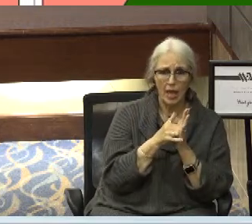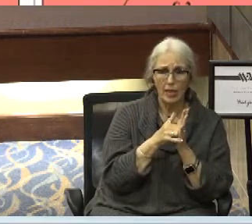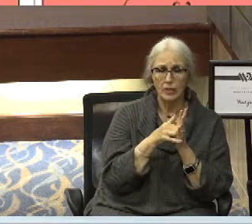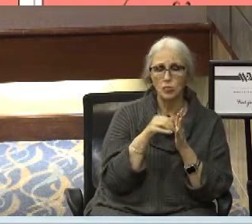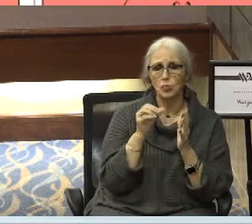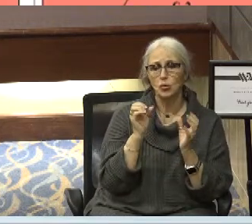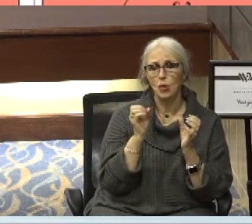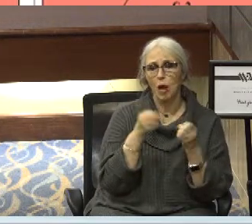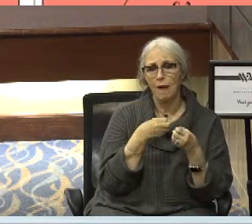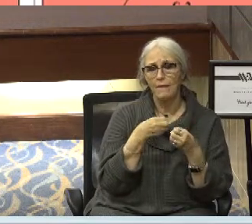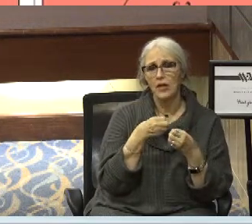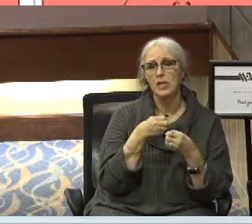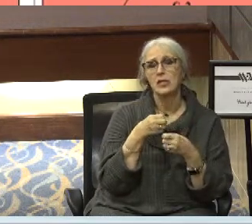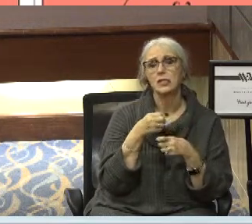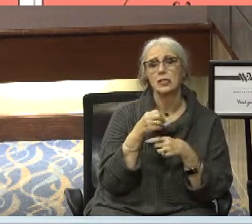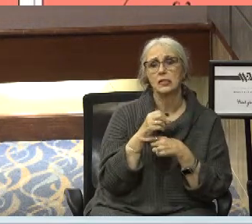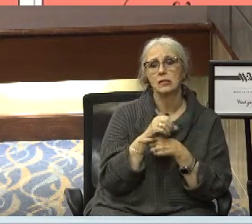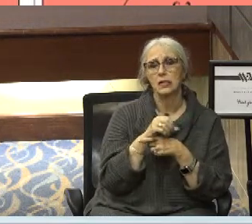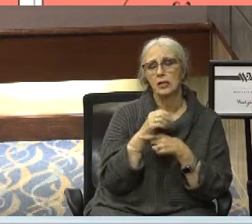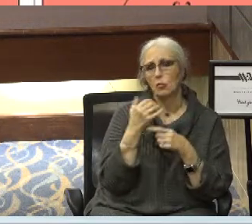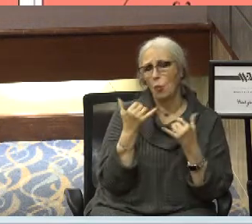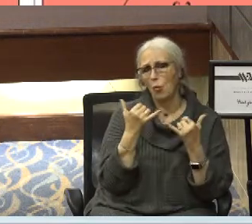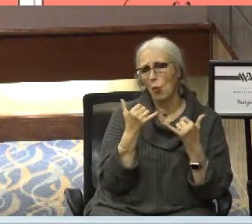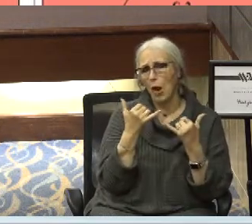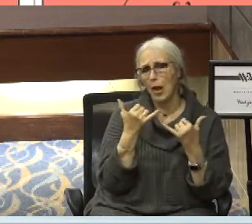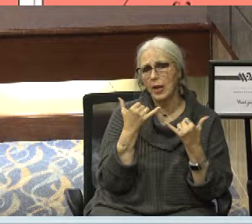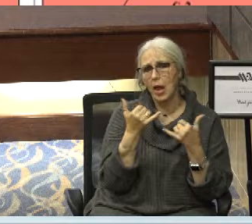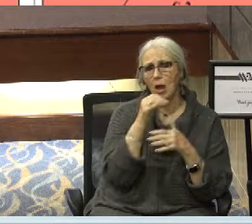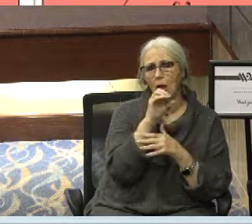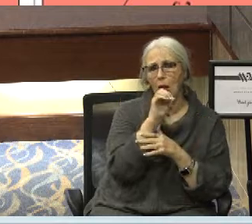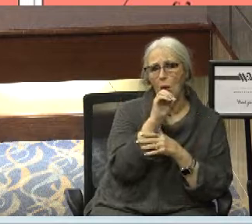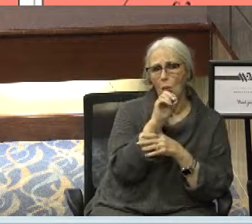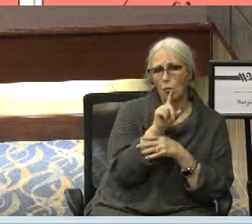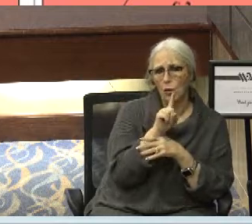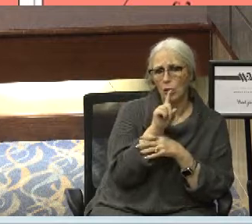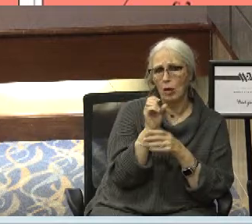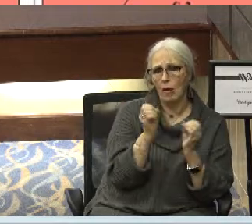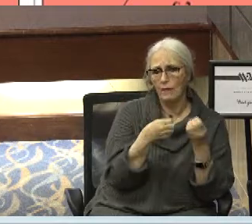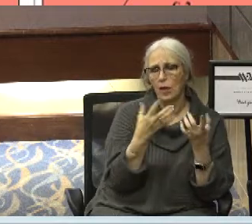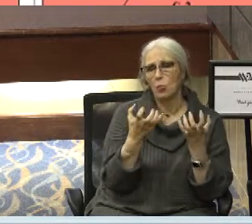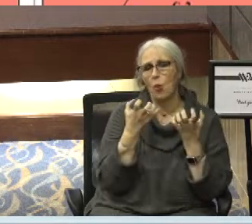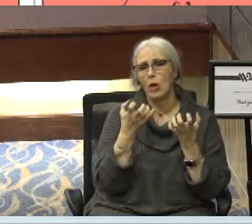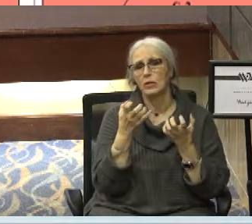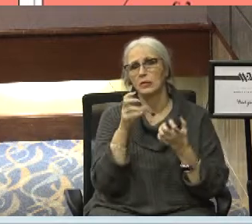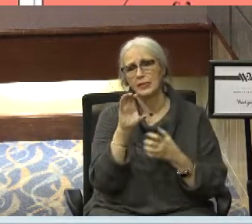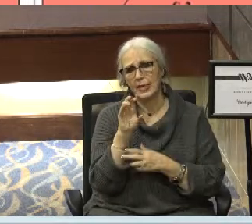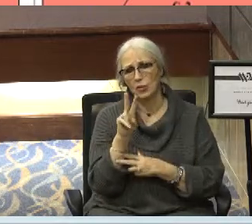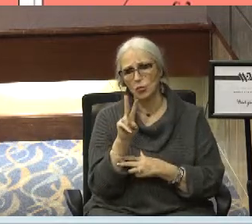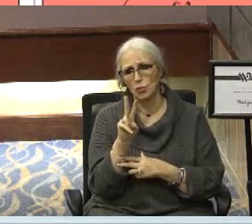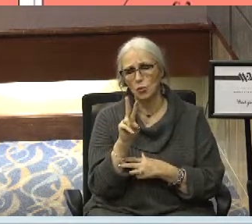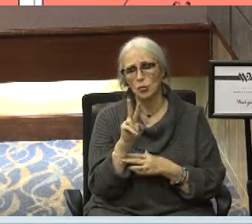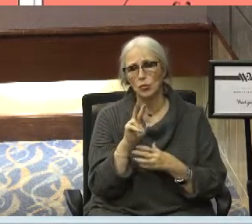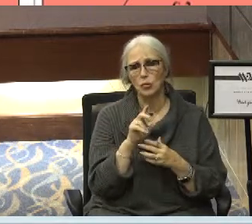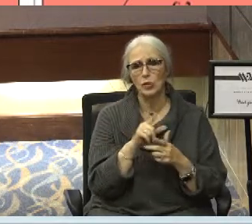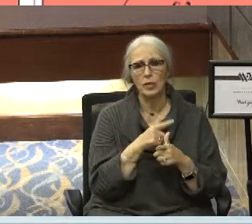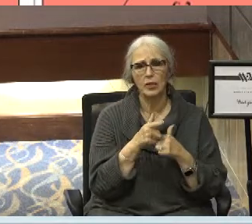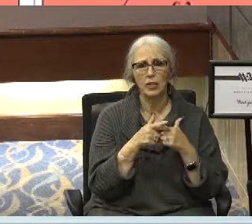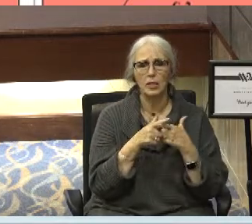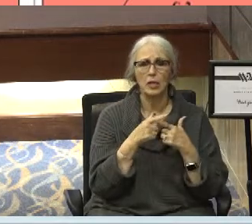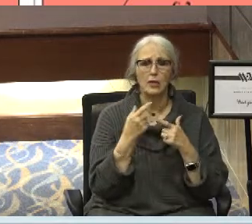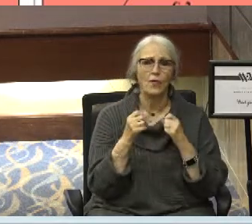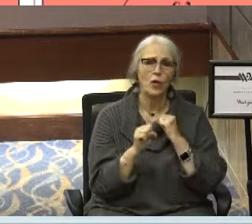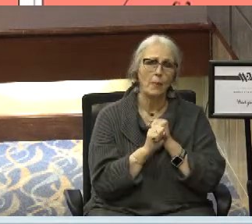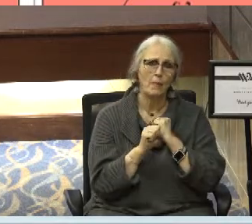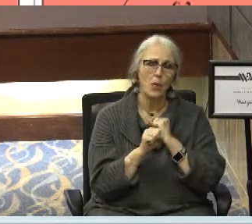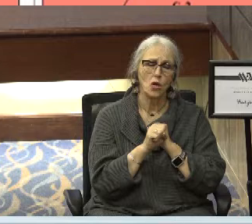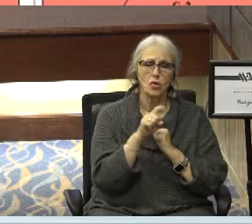industrial flex. And then it's currently zoned O1 office zoning, and they're asking for C2, which is a mixed use commercial